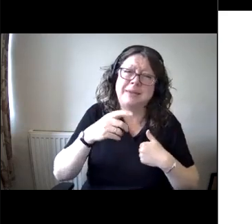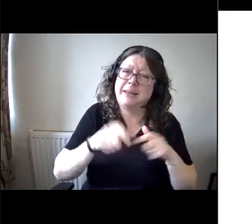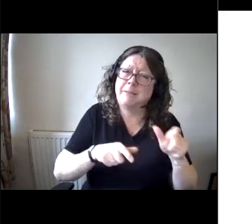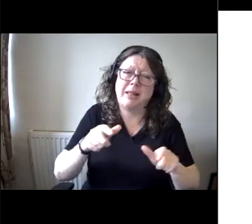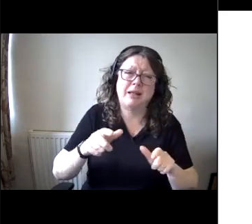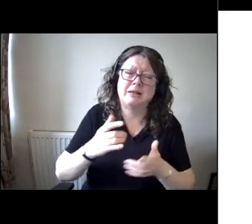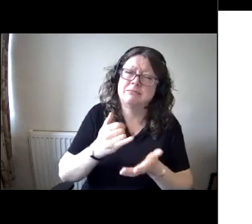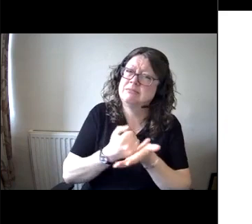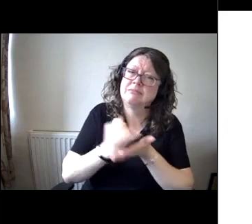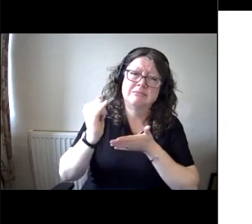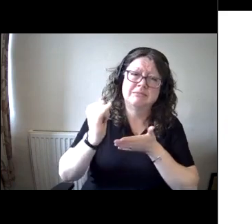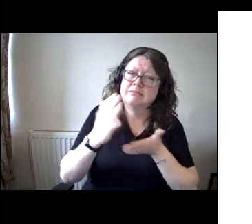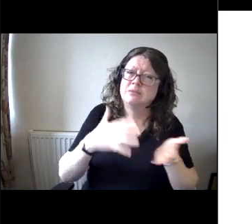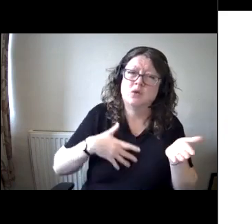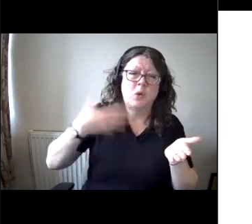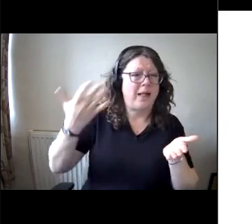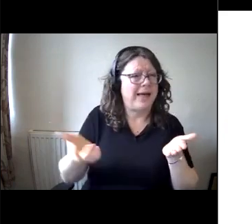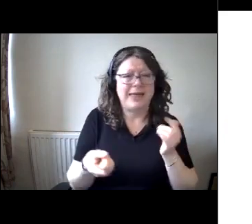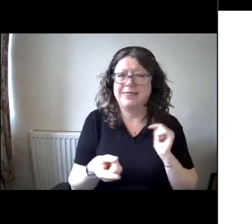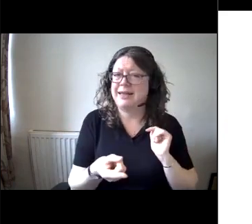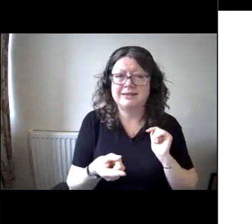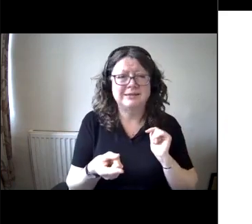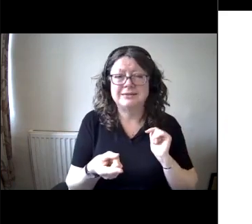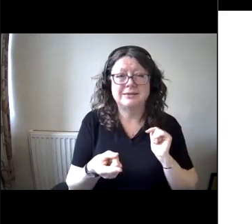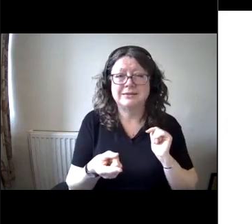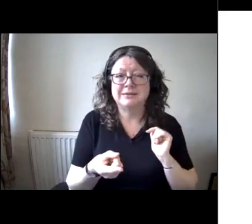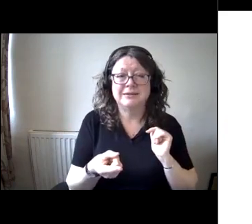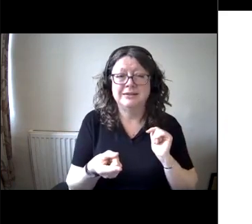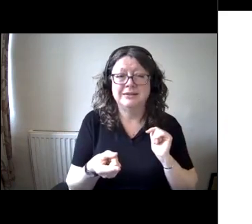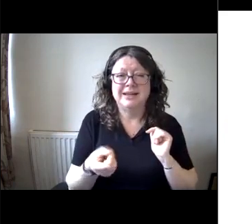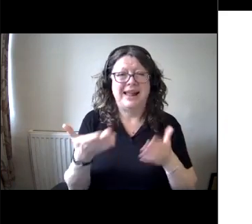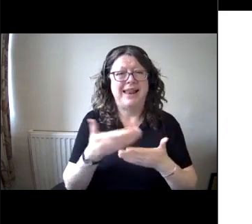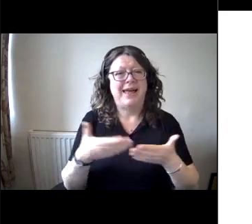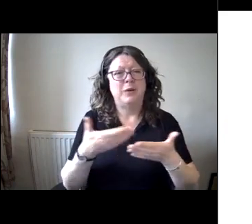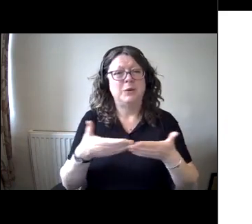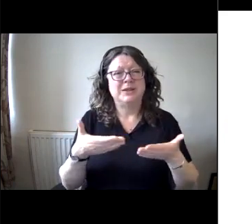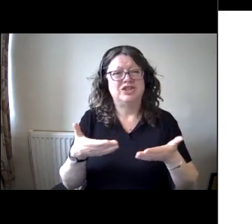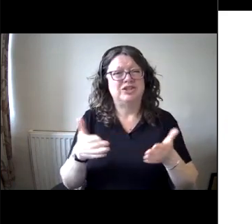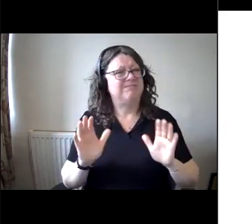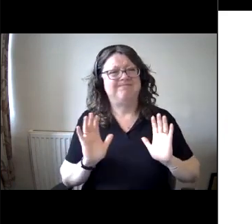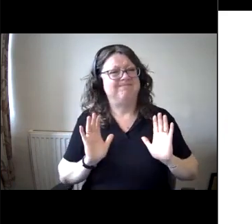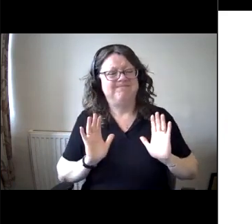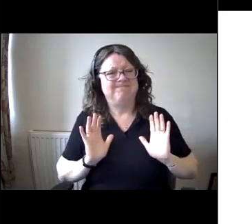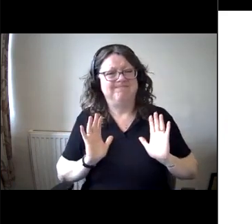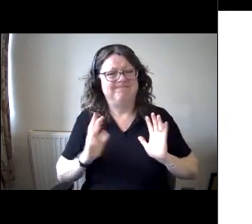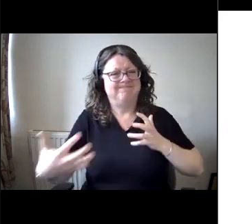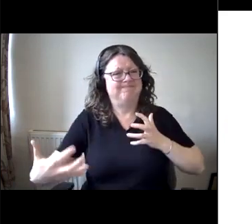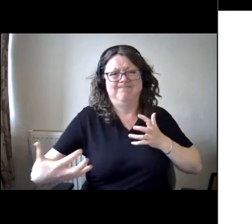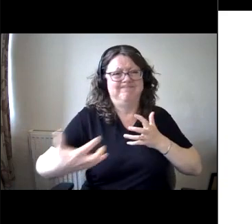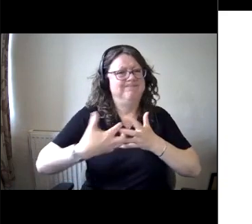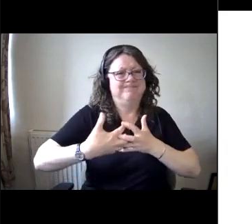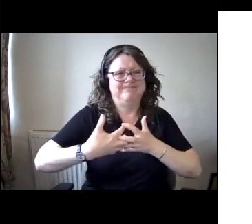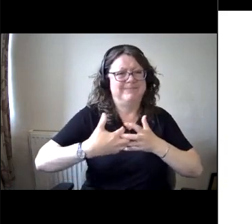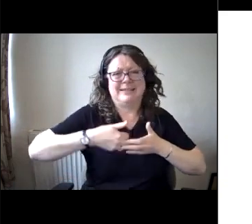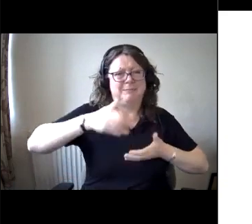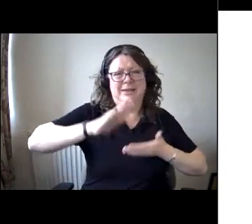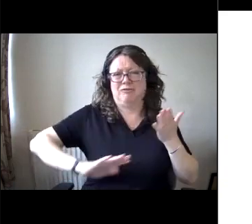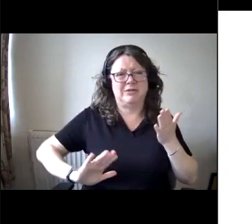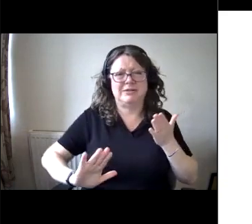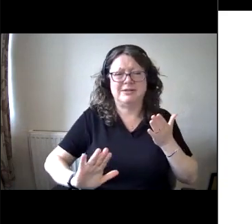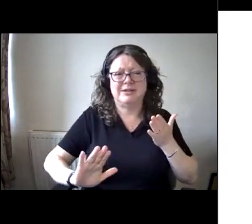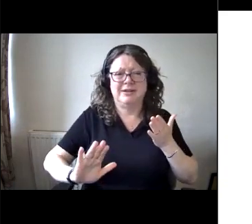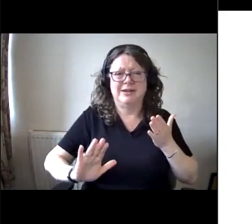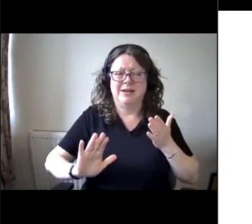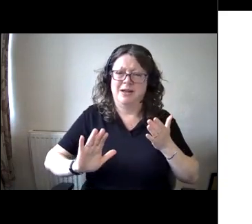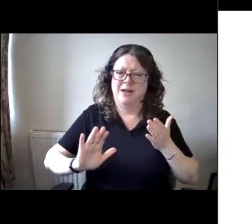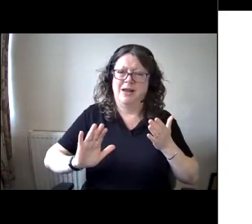that they wanted to come away from this language, that this kind of language doesn't really gel with them, that their autism isn't something